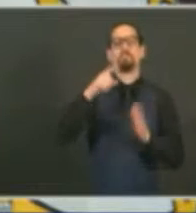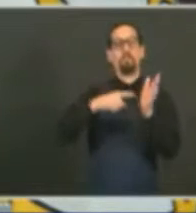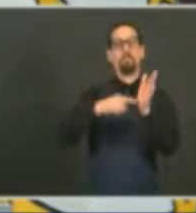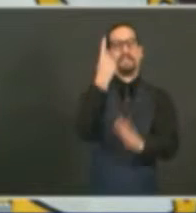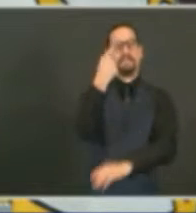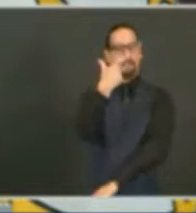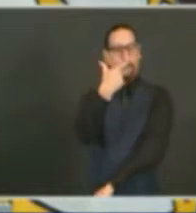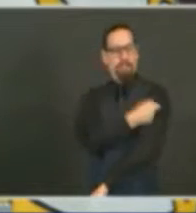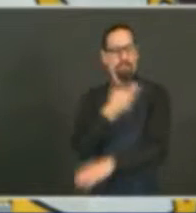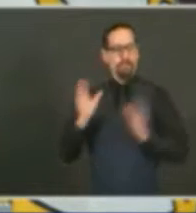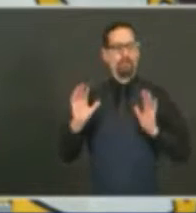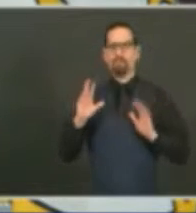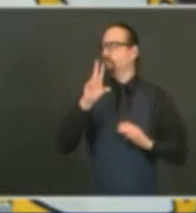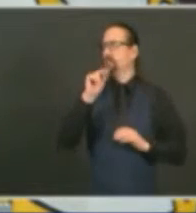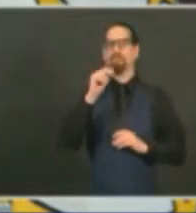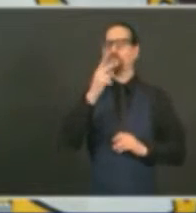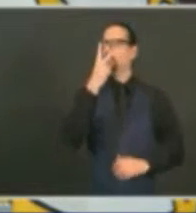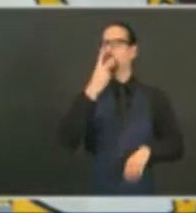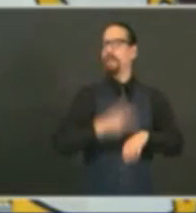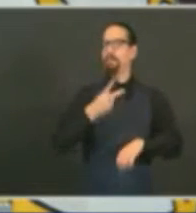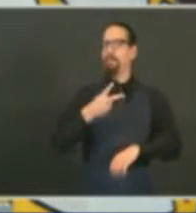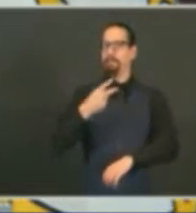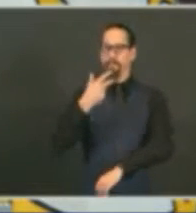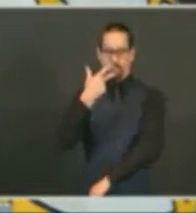Those doses have to be administered